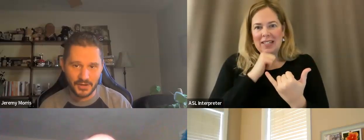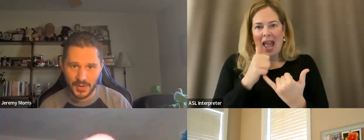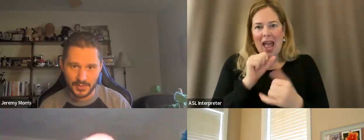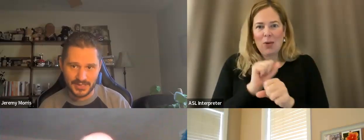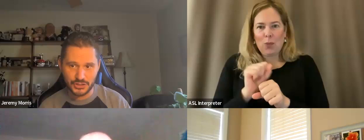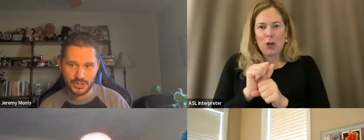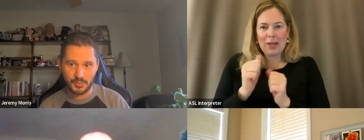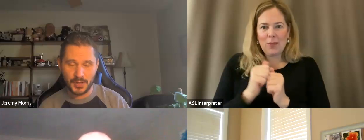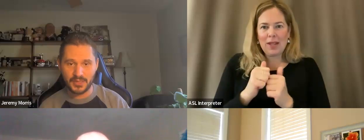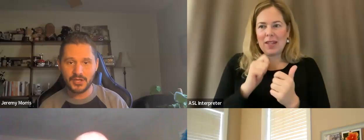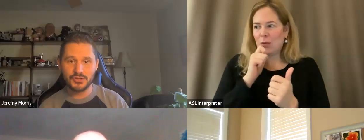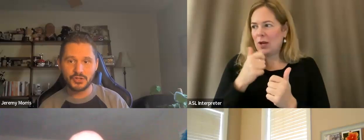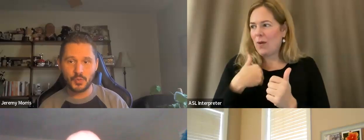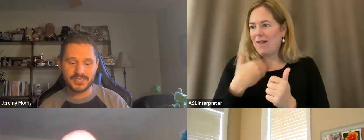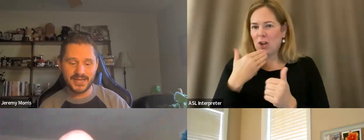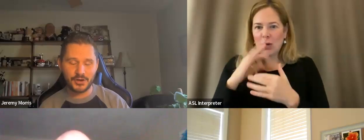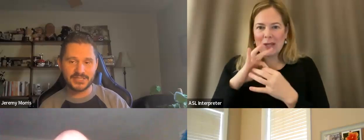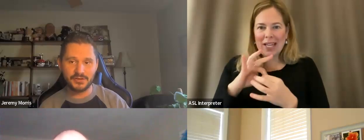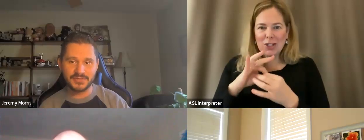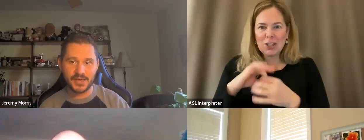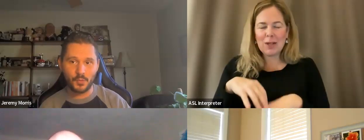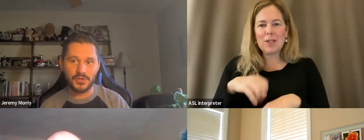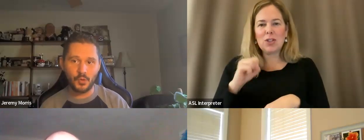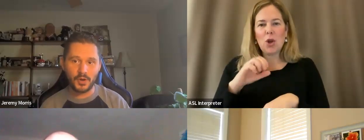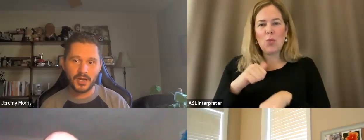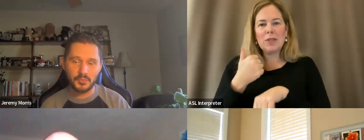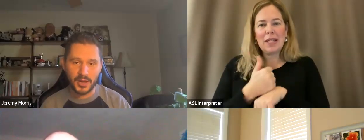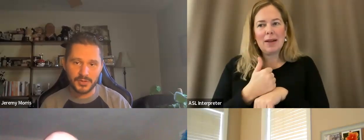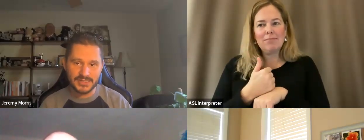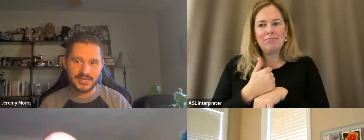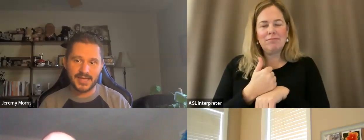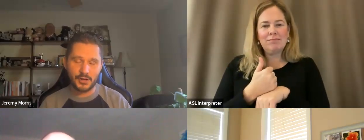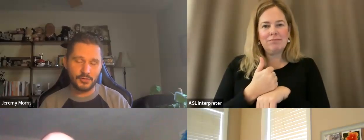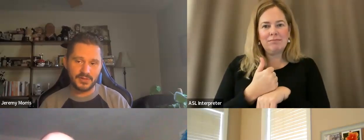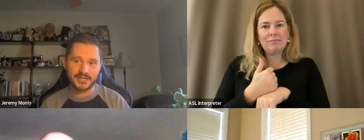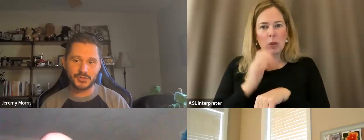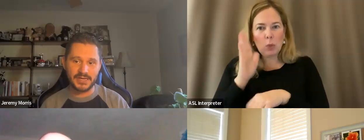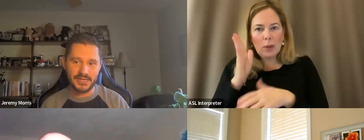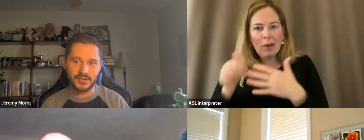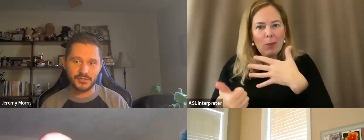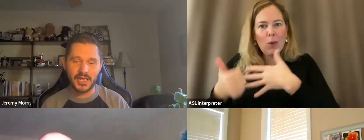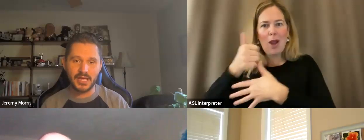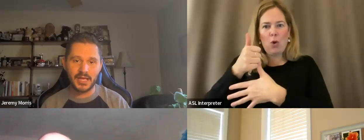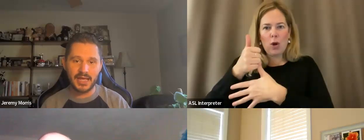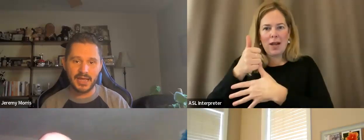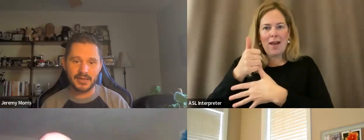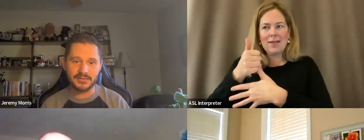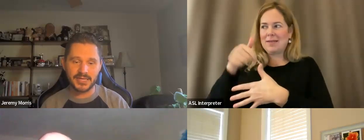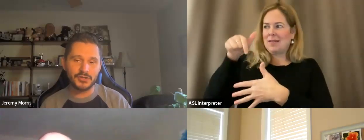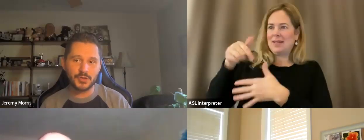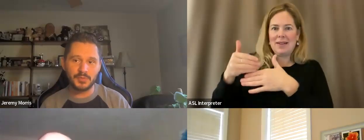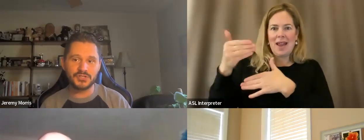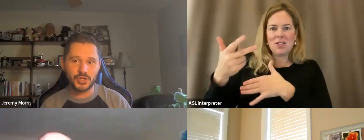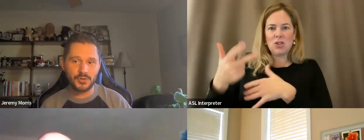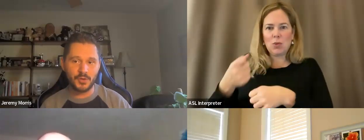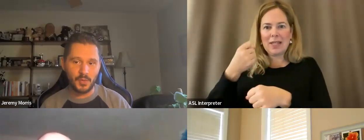may not have a great relationship with. So we're setting ourselves that, you know, we're going to prioritize that over the next 3 years. And